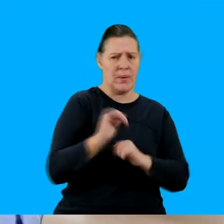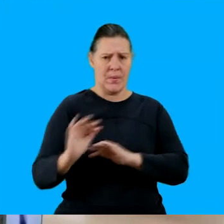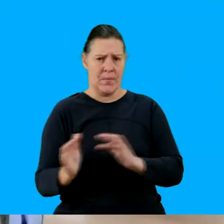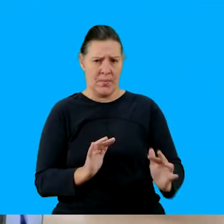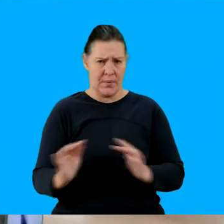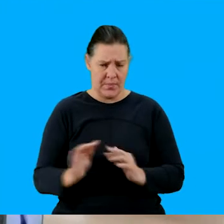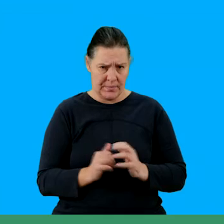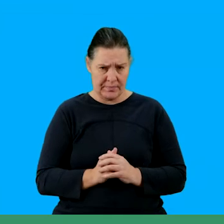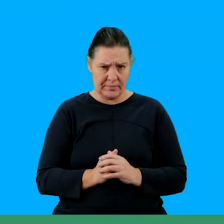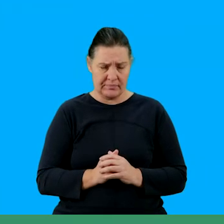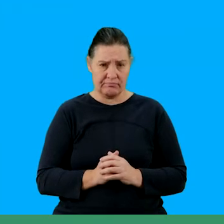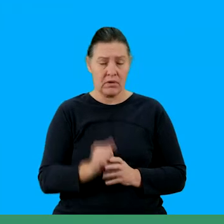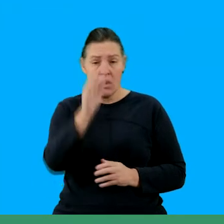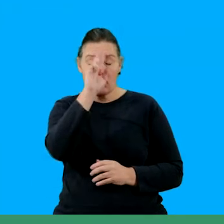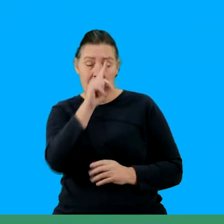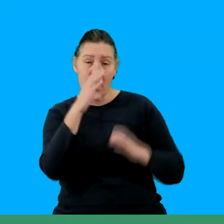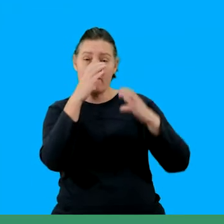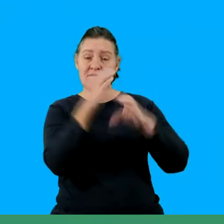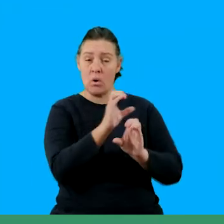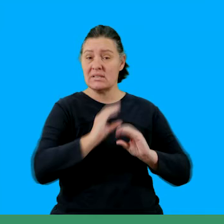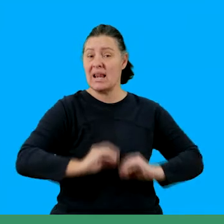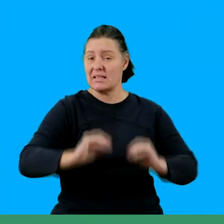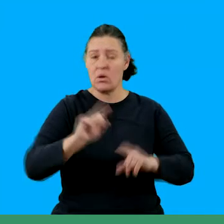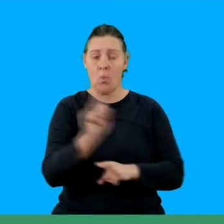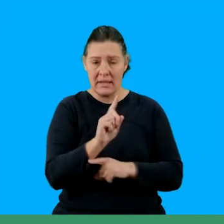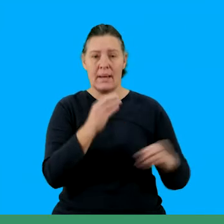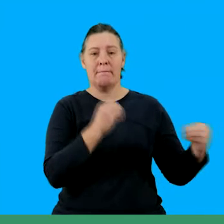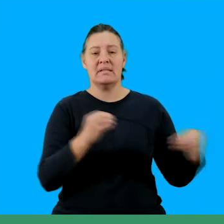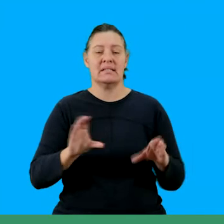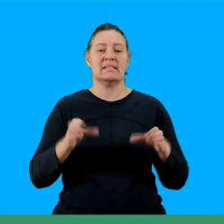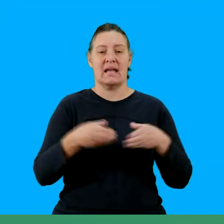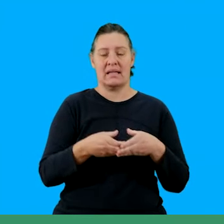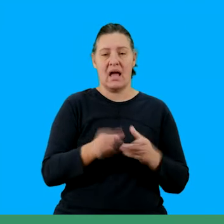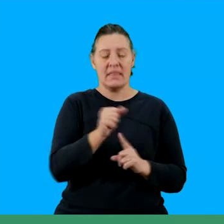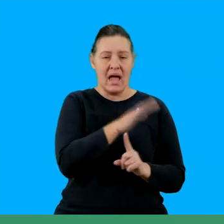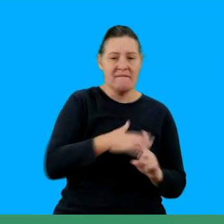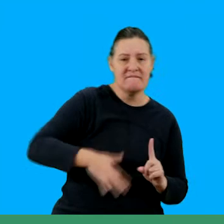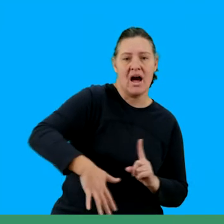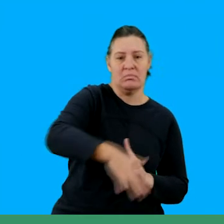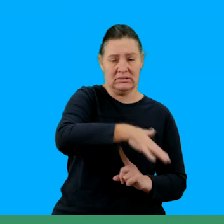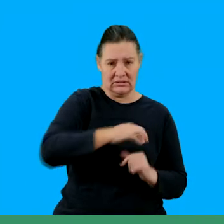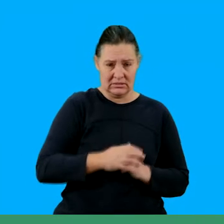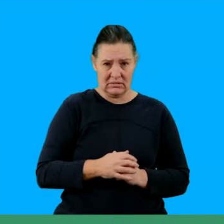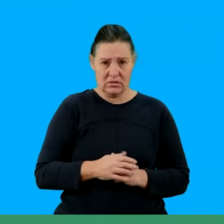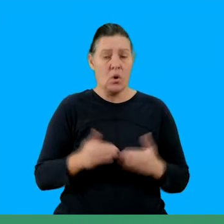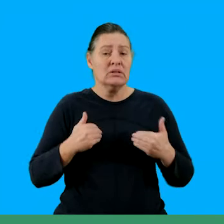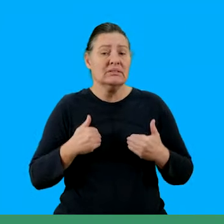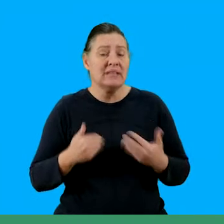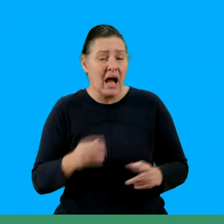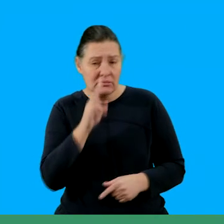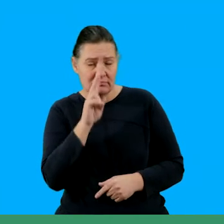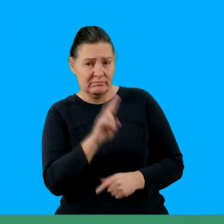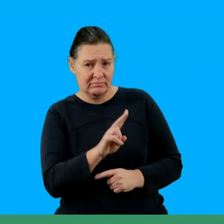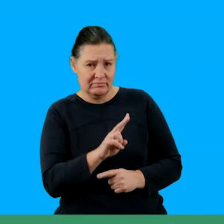structured. Now, remember, the focus of our lesson is business sectors and their environments. So we'll start by